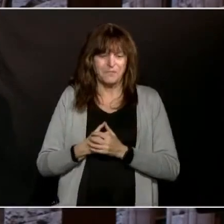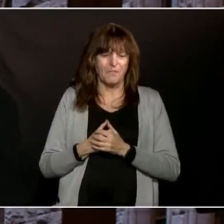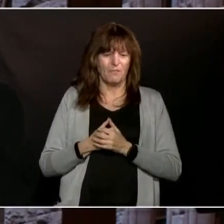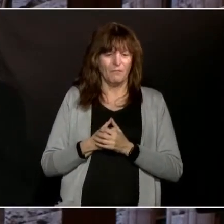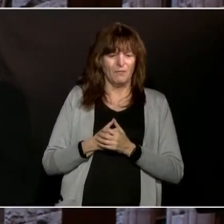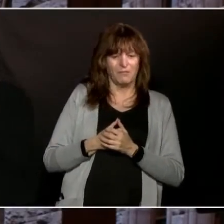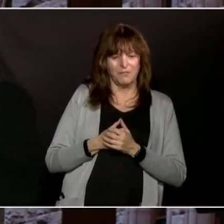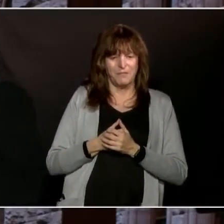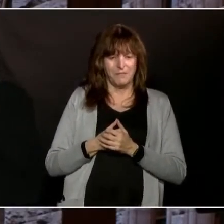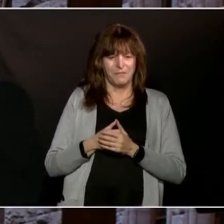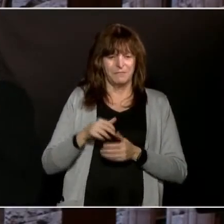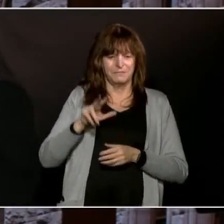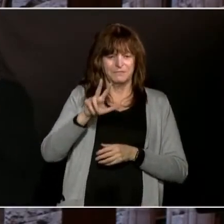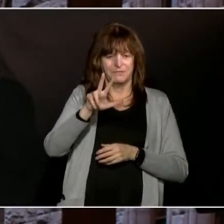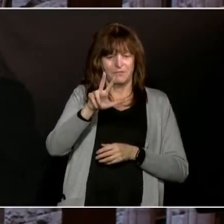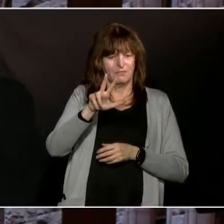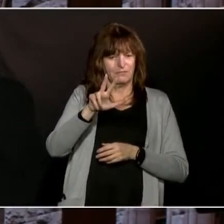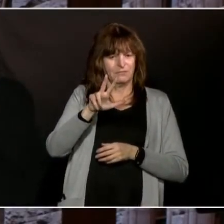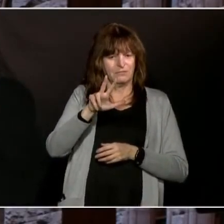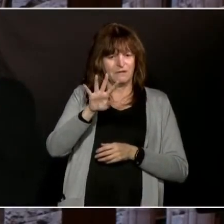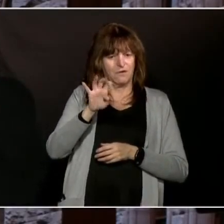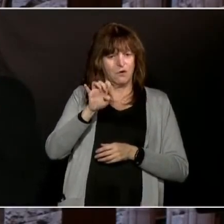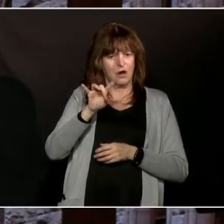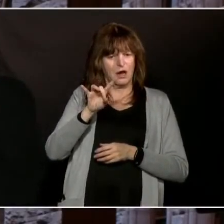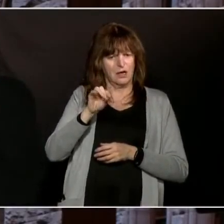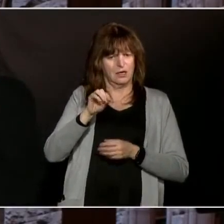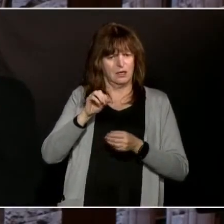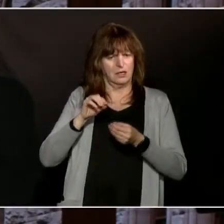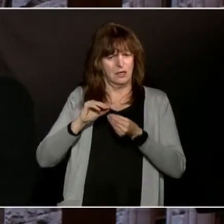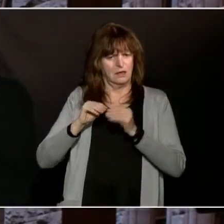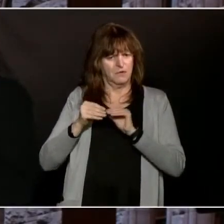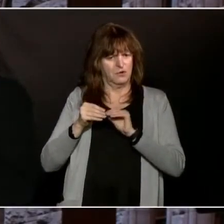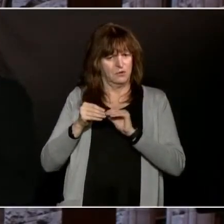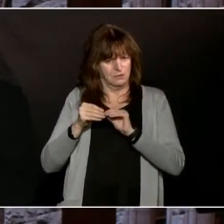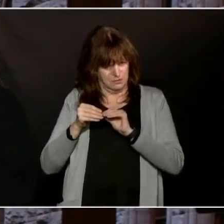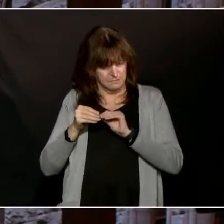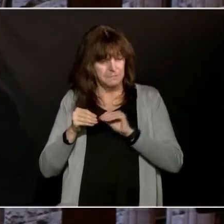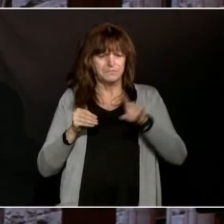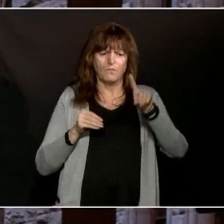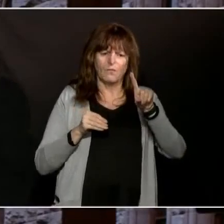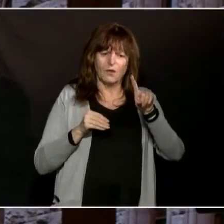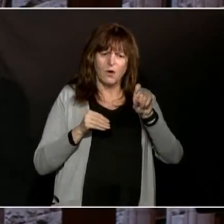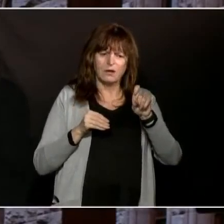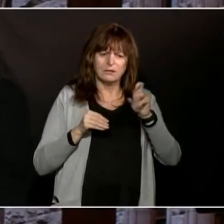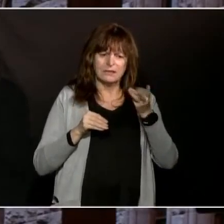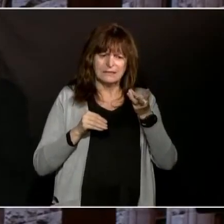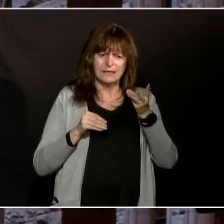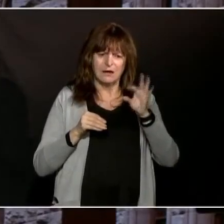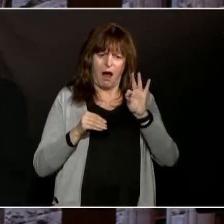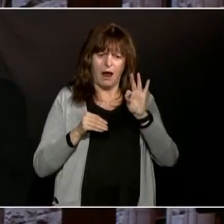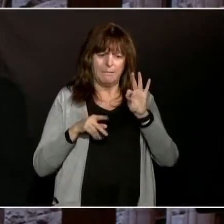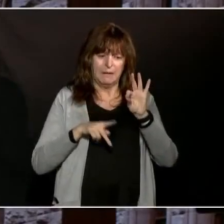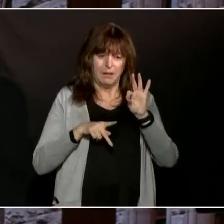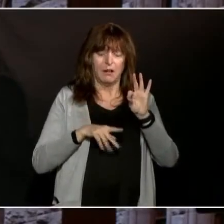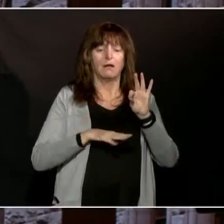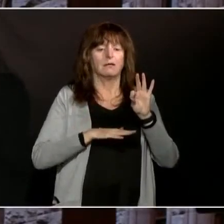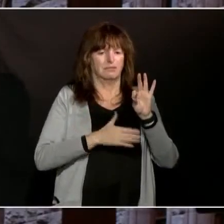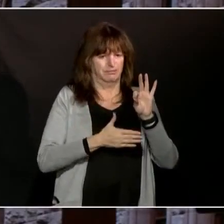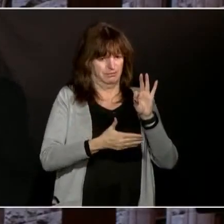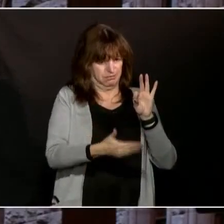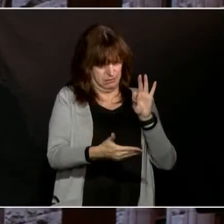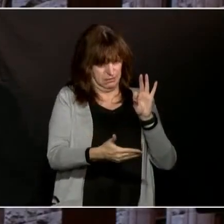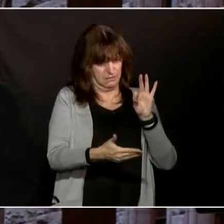cases and have happened, and another 169 people have lost their lives due to